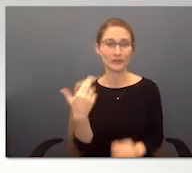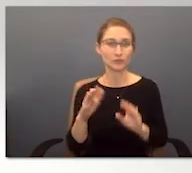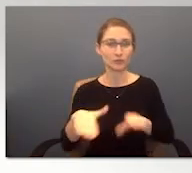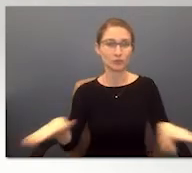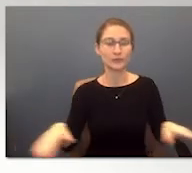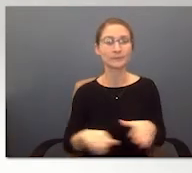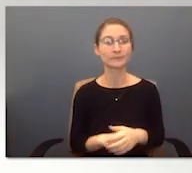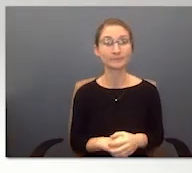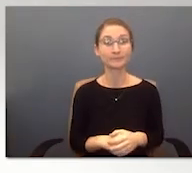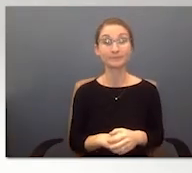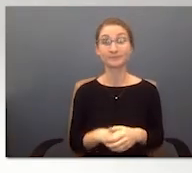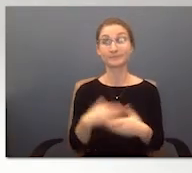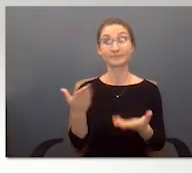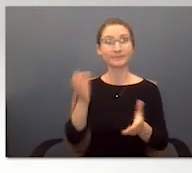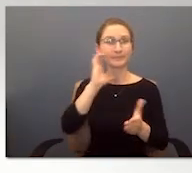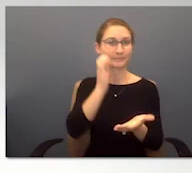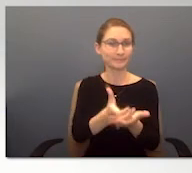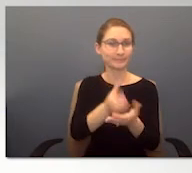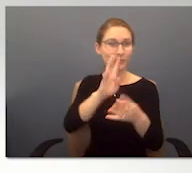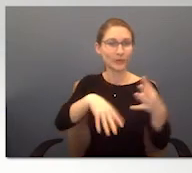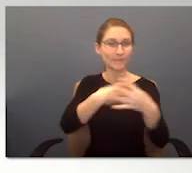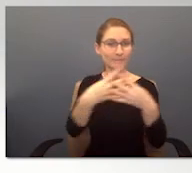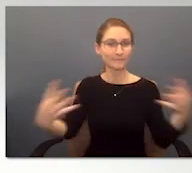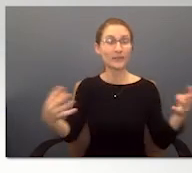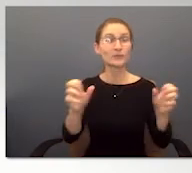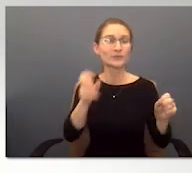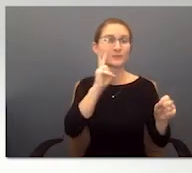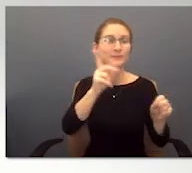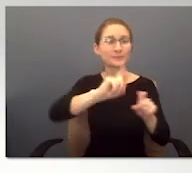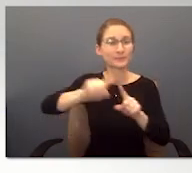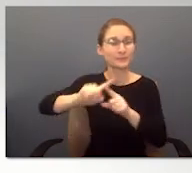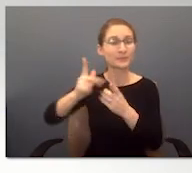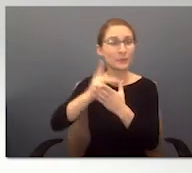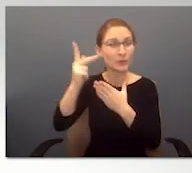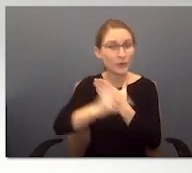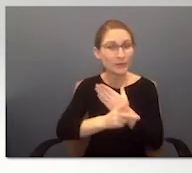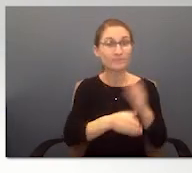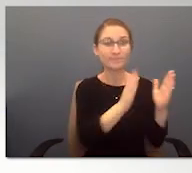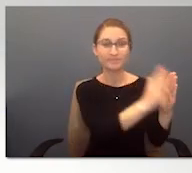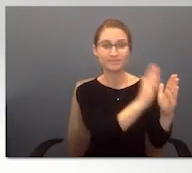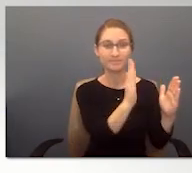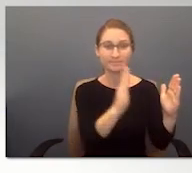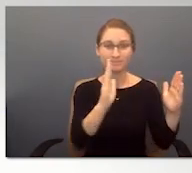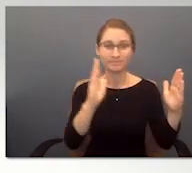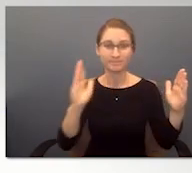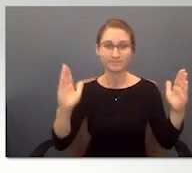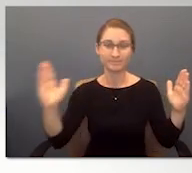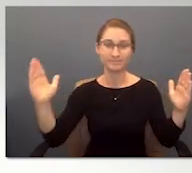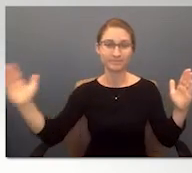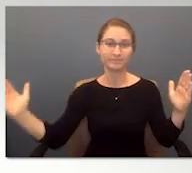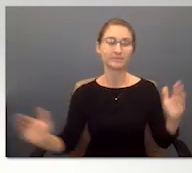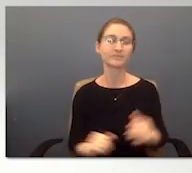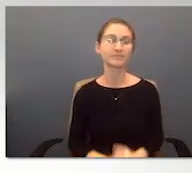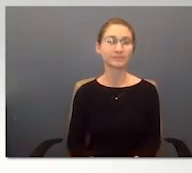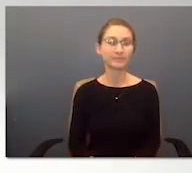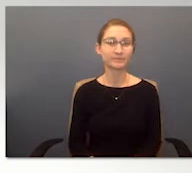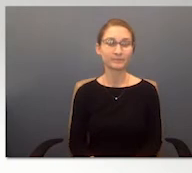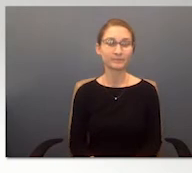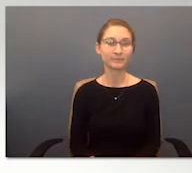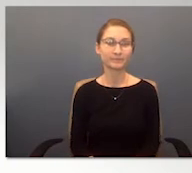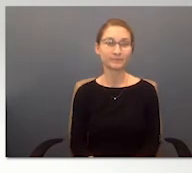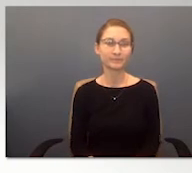just a infographic. You can see all the different programs: newborn screening, early steps, newborn